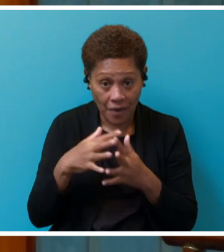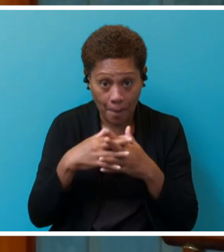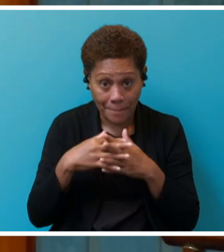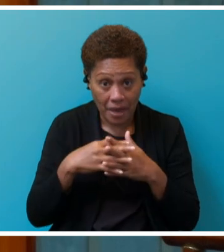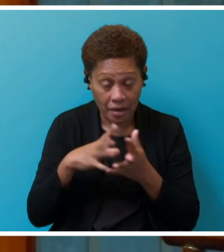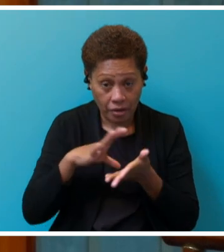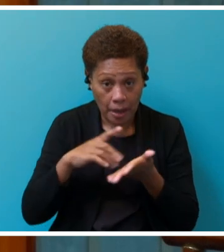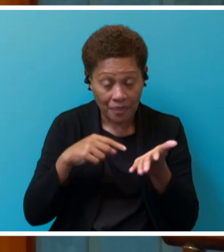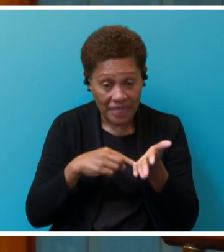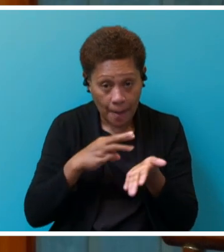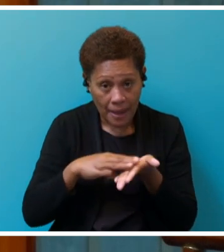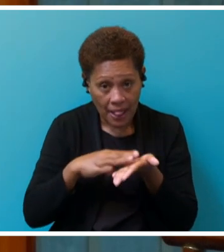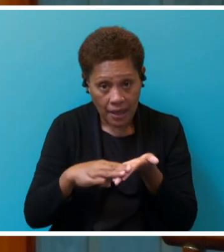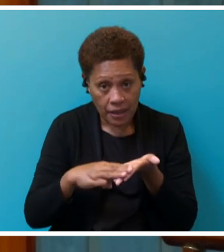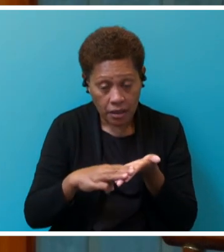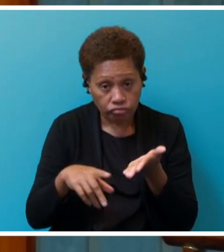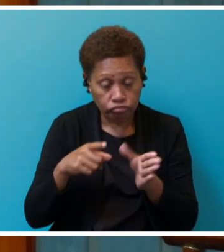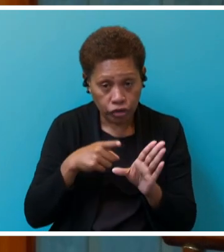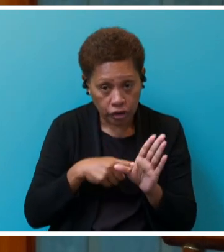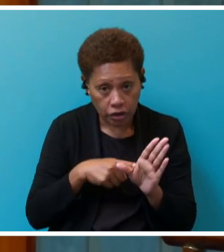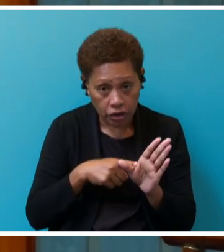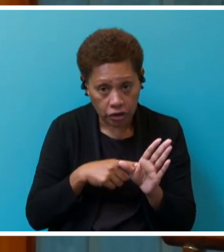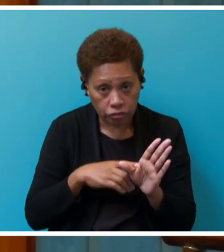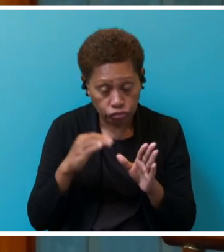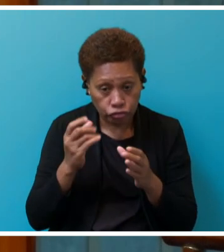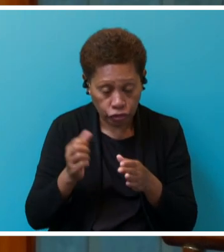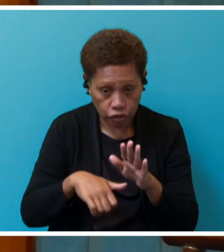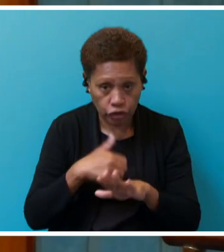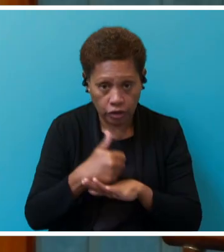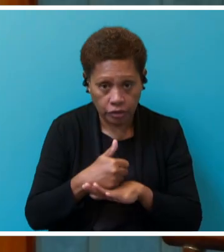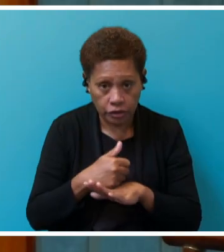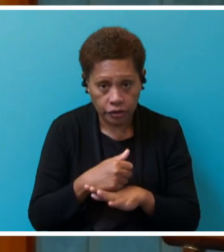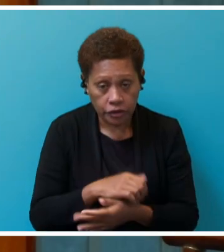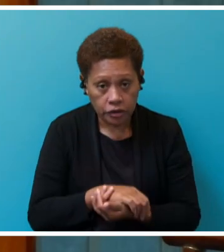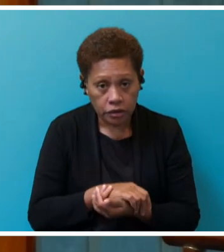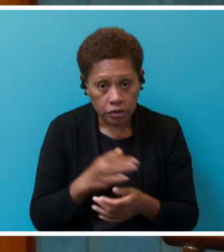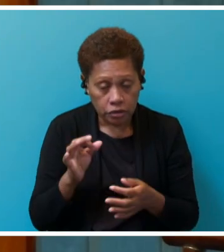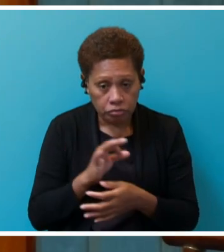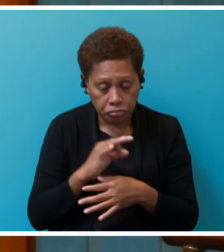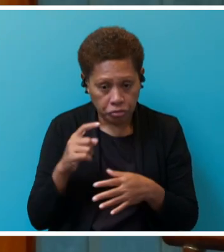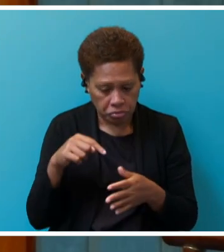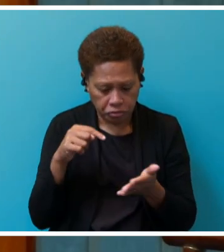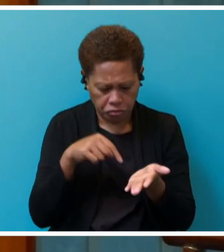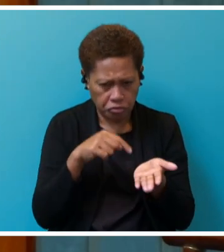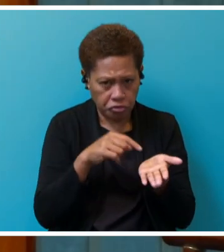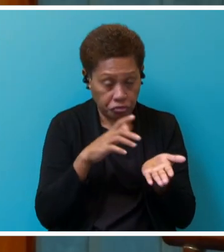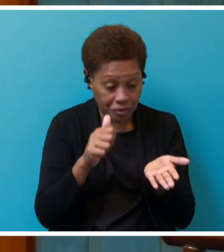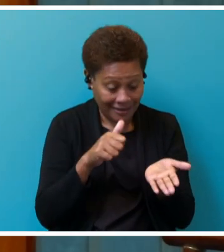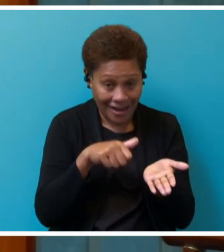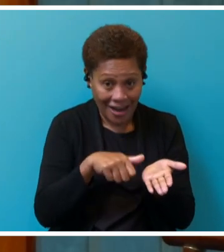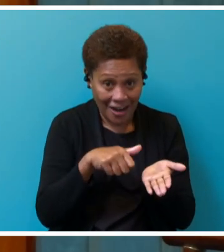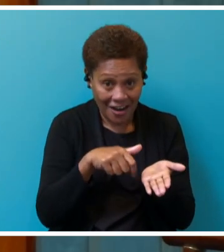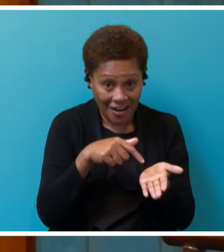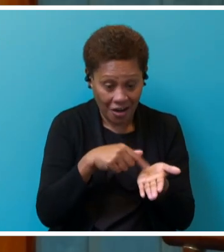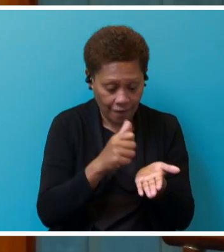USD million per year once fully established. These are not abstract figures. They represent food on the